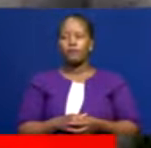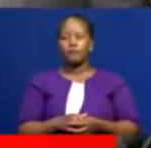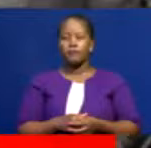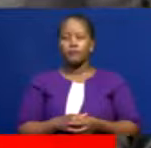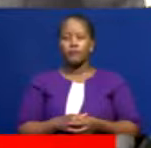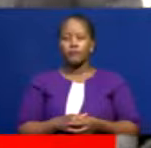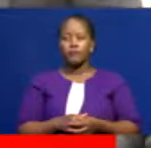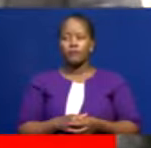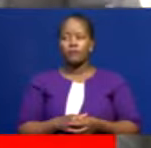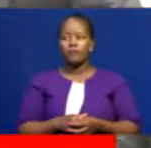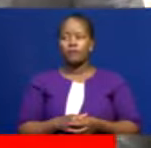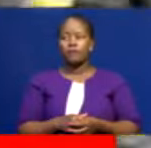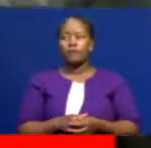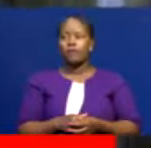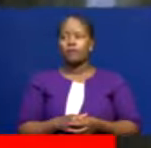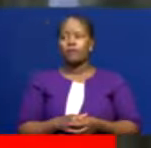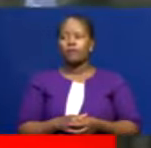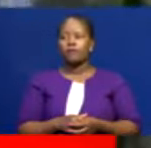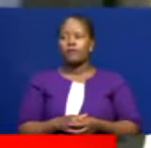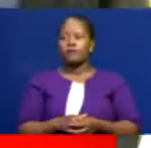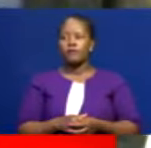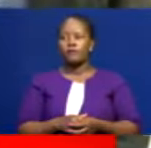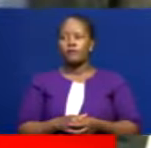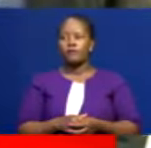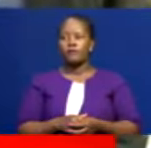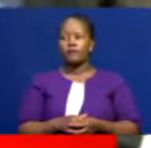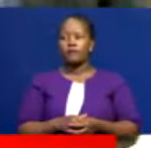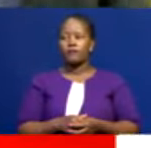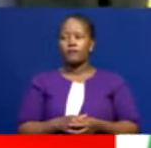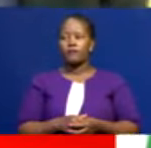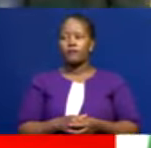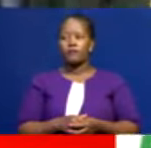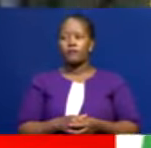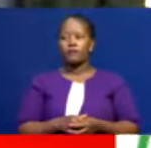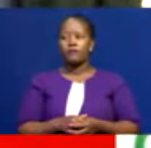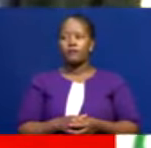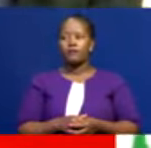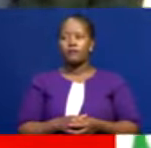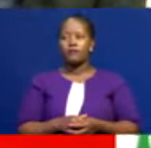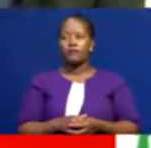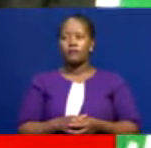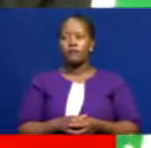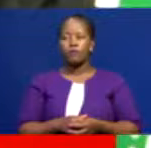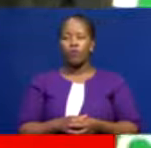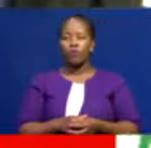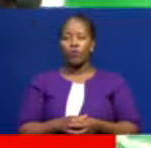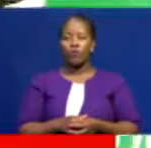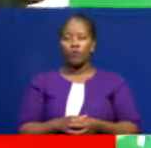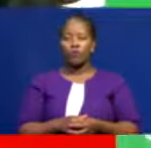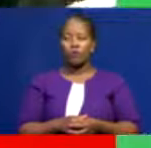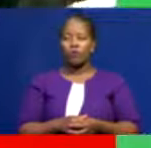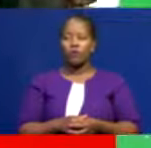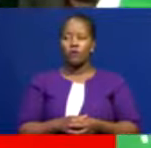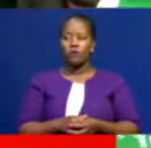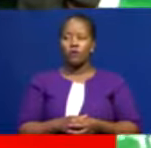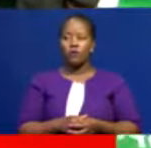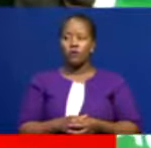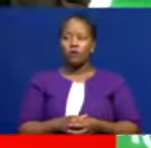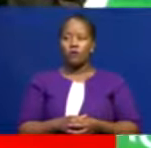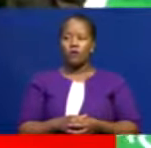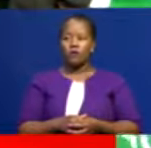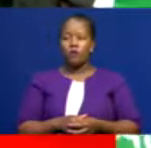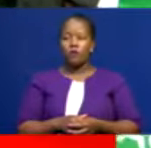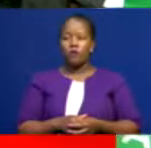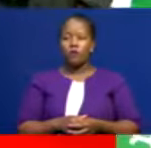In one clear, probably in a minute, should the president rethink this? In